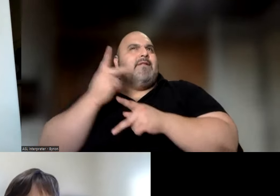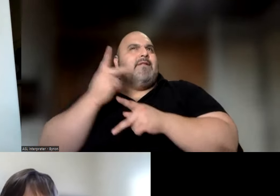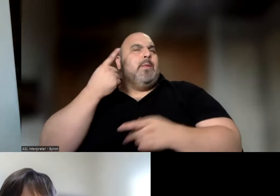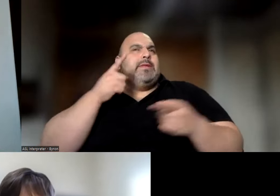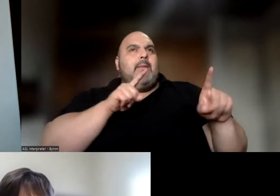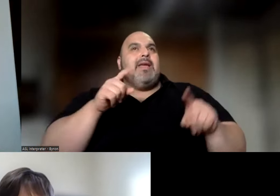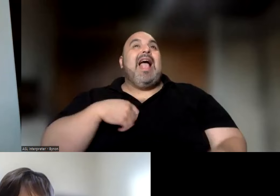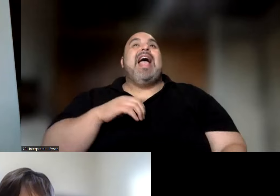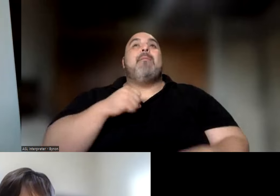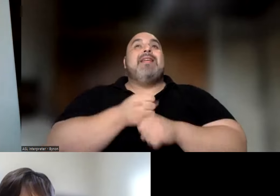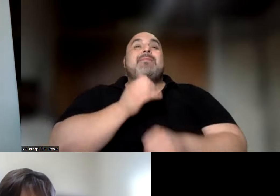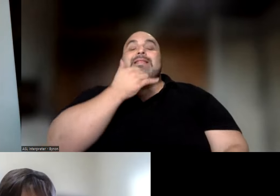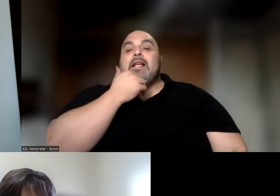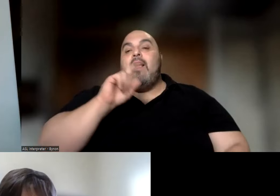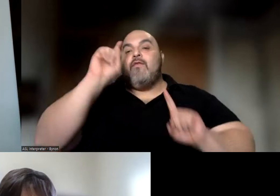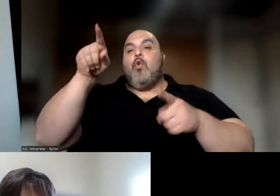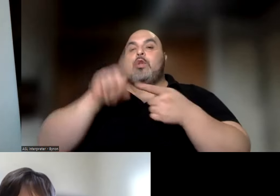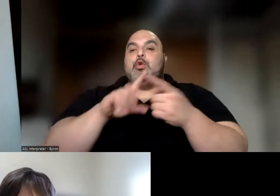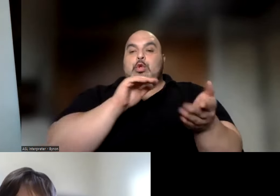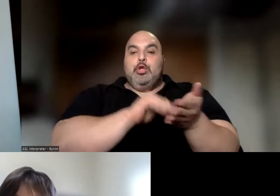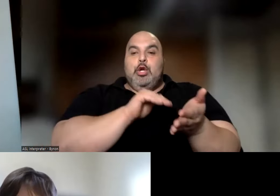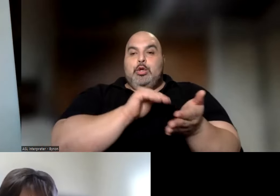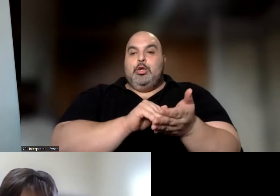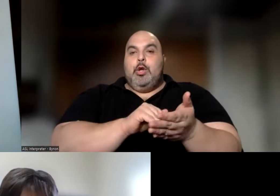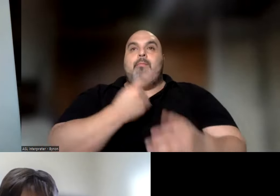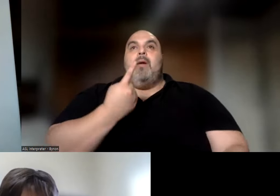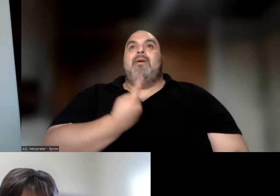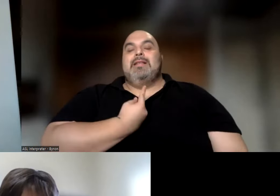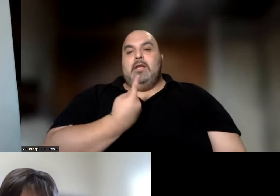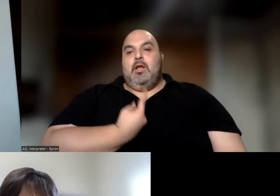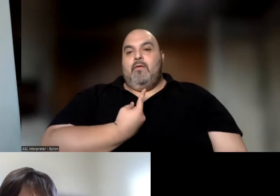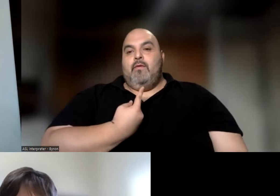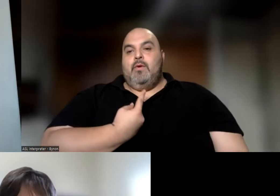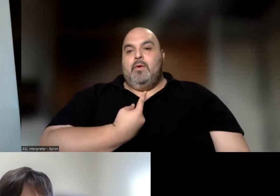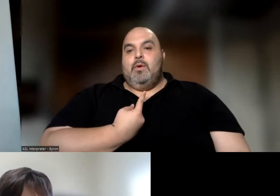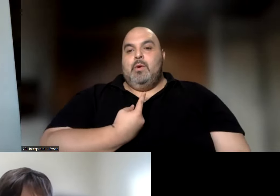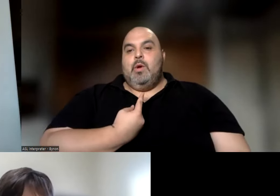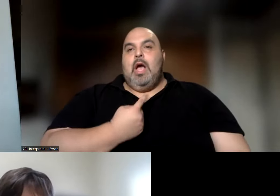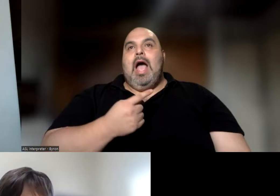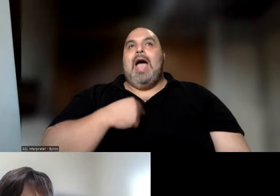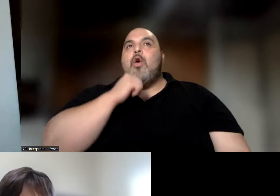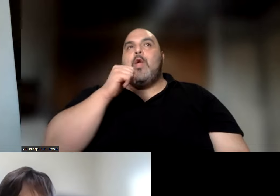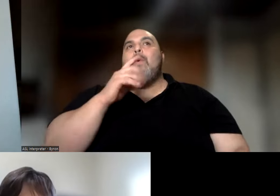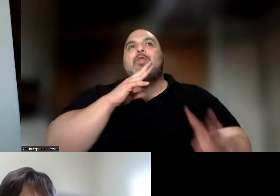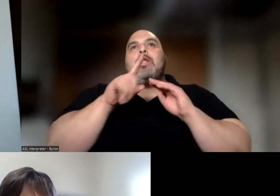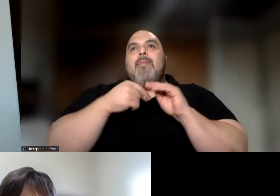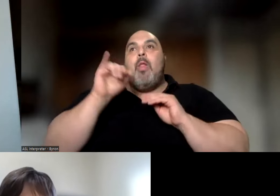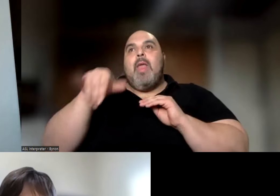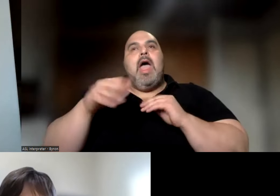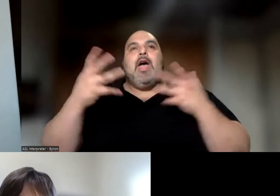made the mistake of going to the doctors by myself. And I don't think we've talked about that at